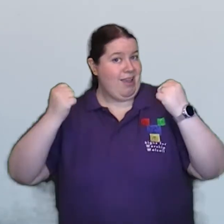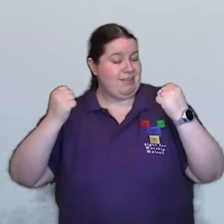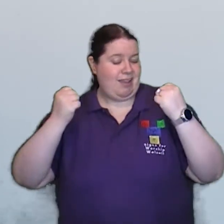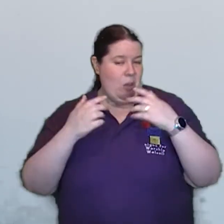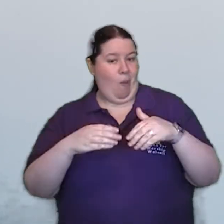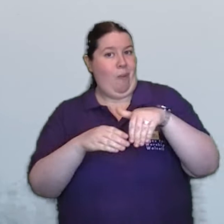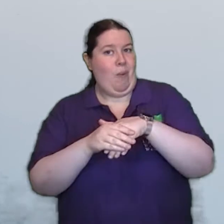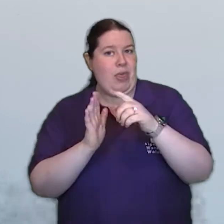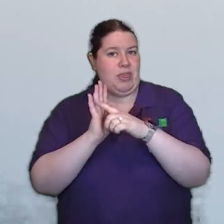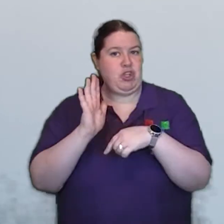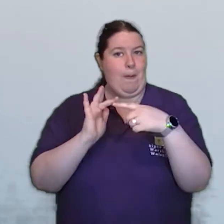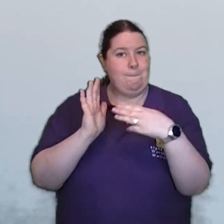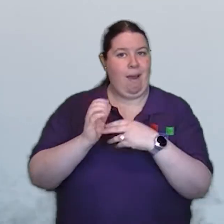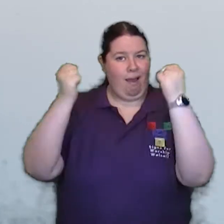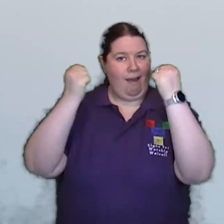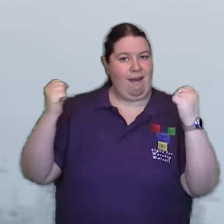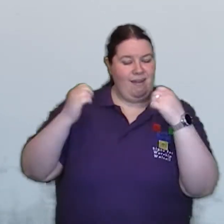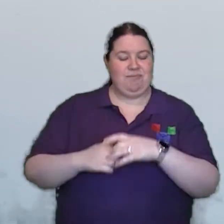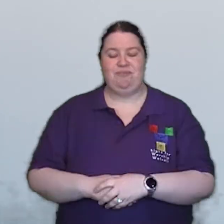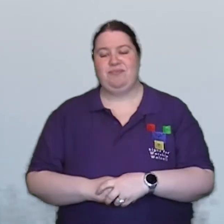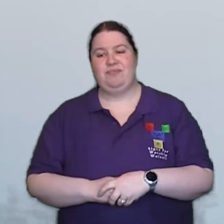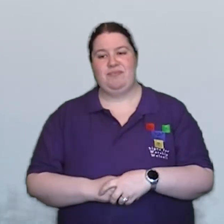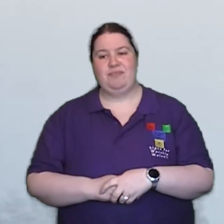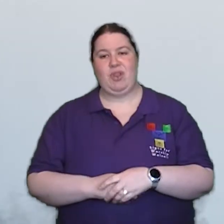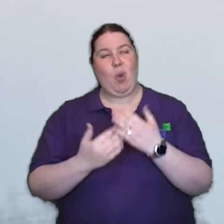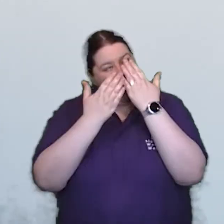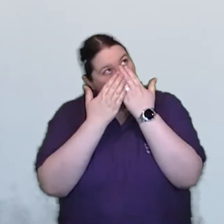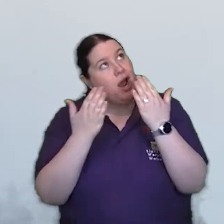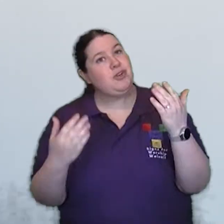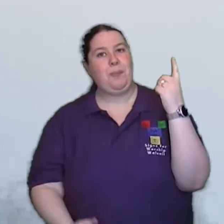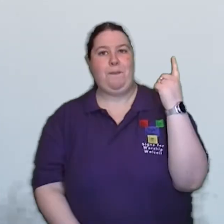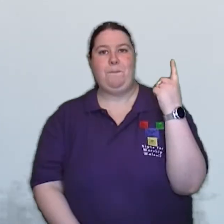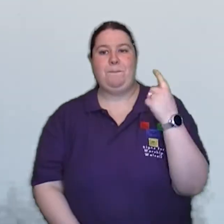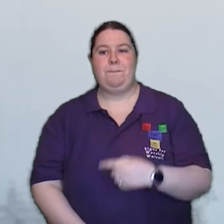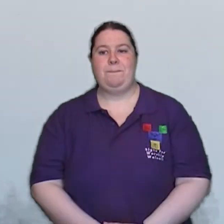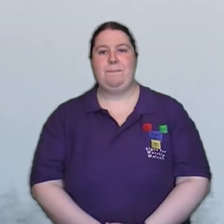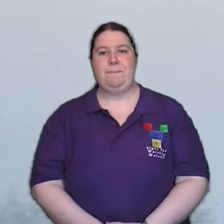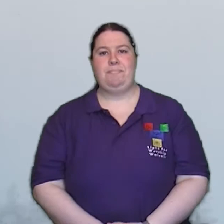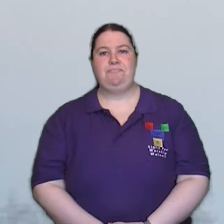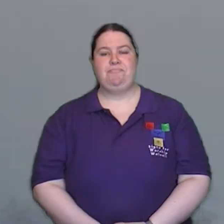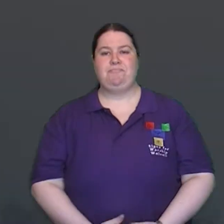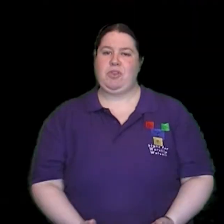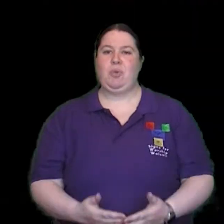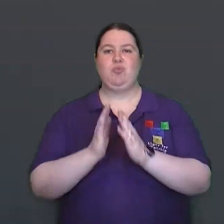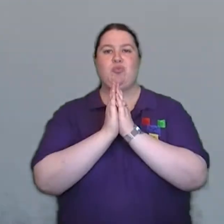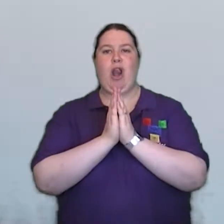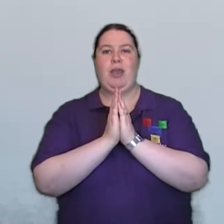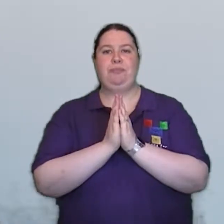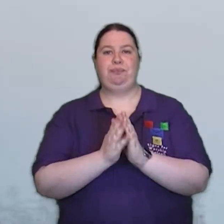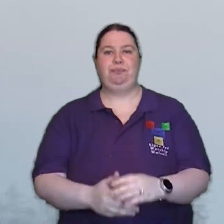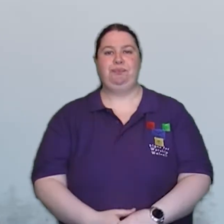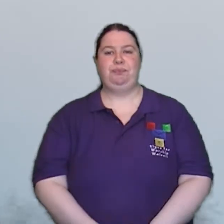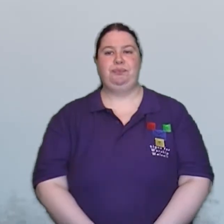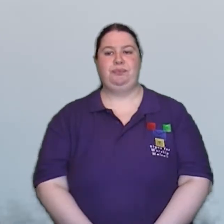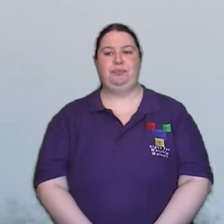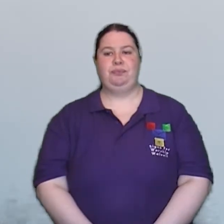aerobics, Reverend Jim will lead us in an action song shortly. It is all worship to God. Shall we